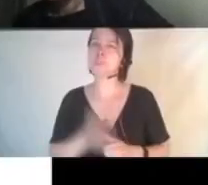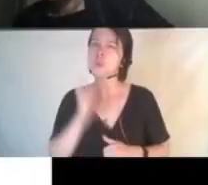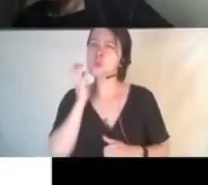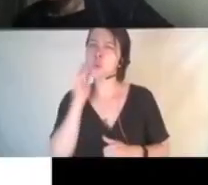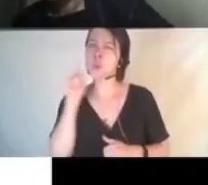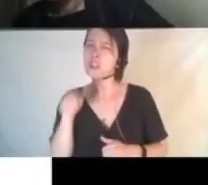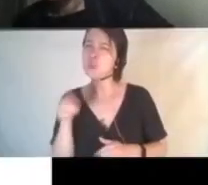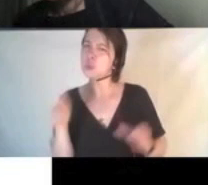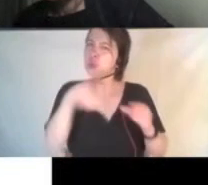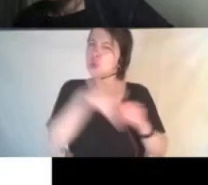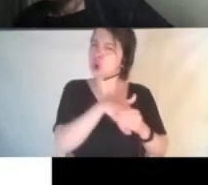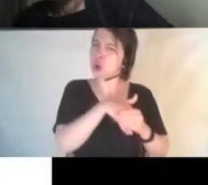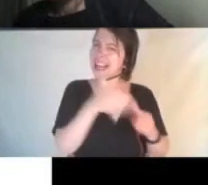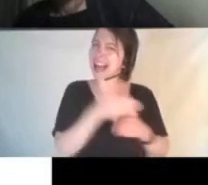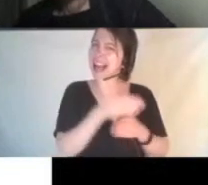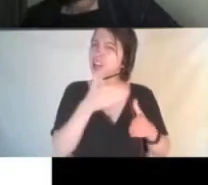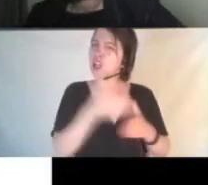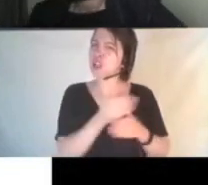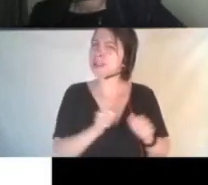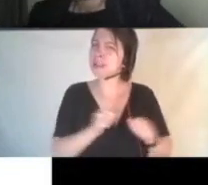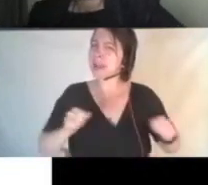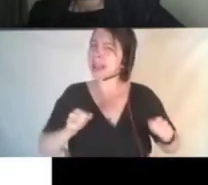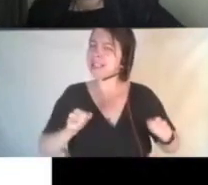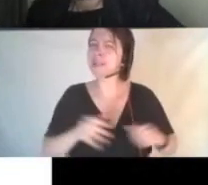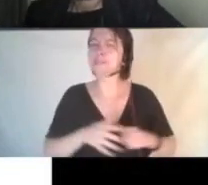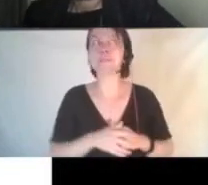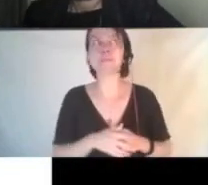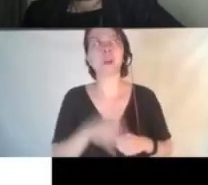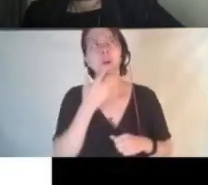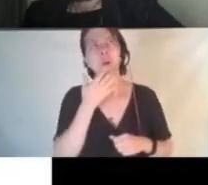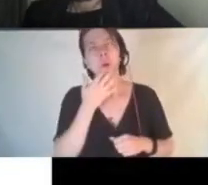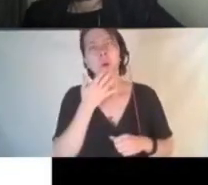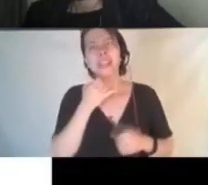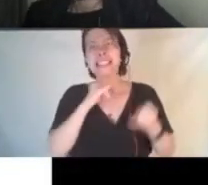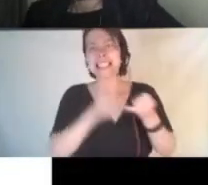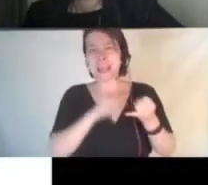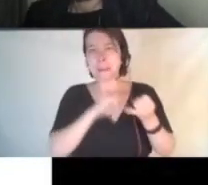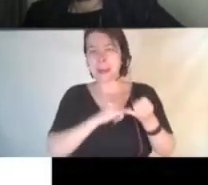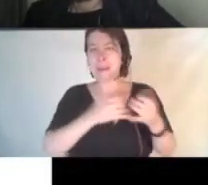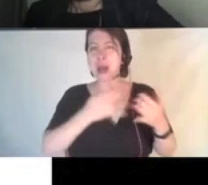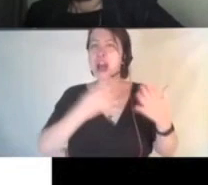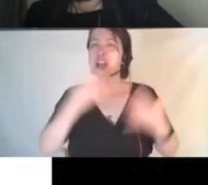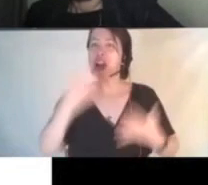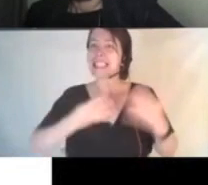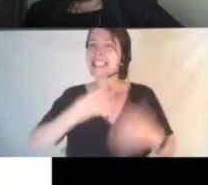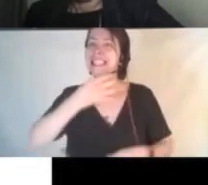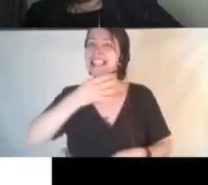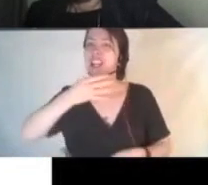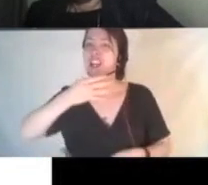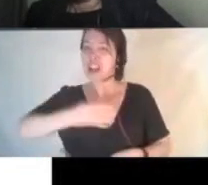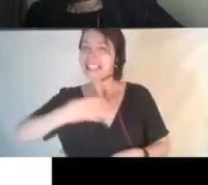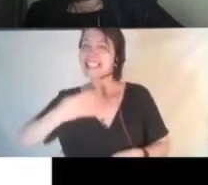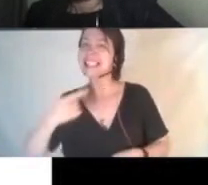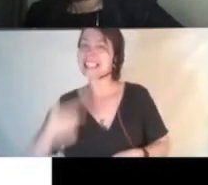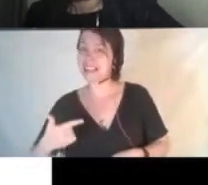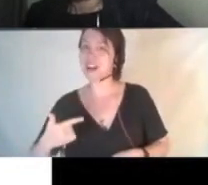I joined ActionSpace in September 1997. So wow, it's been a long time. Yeah.